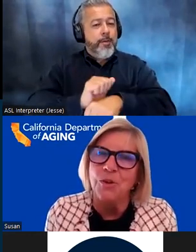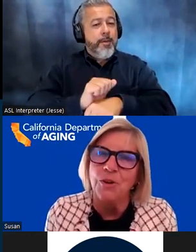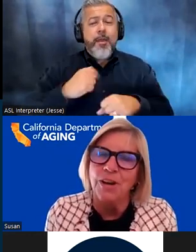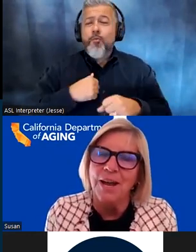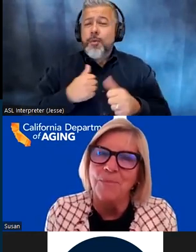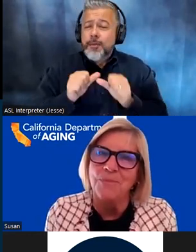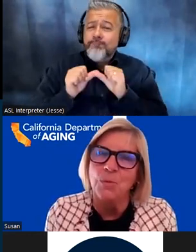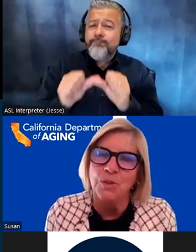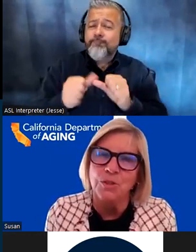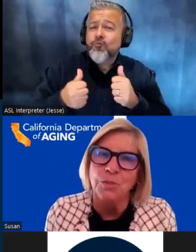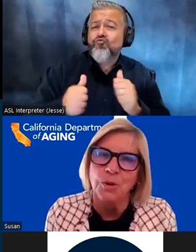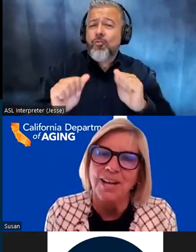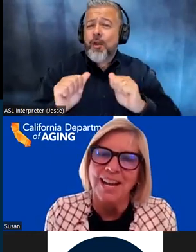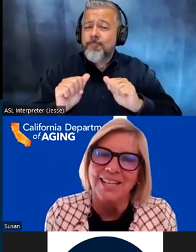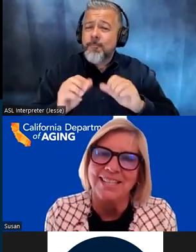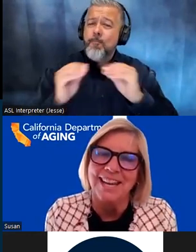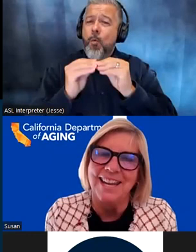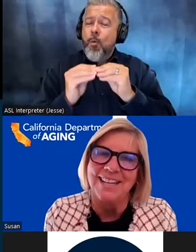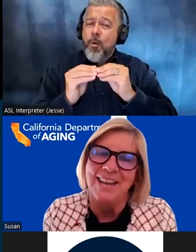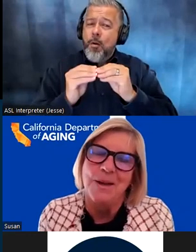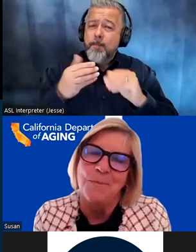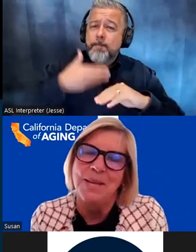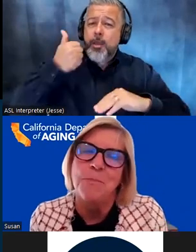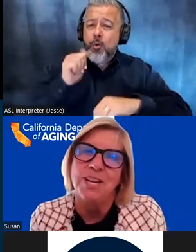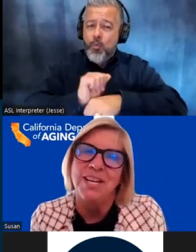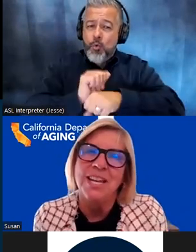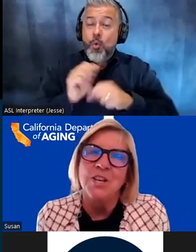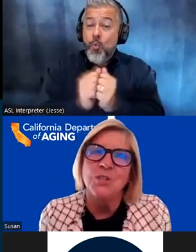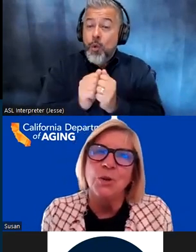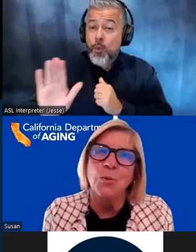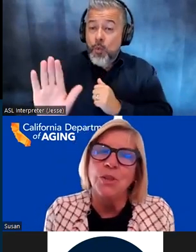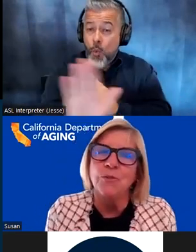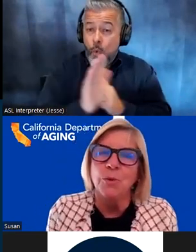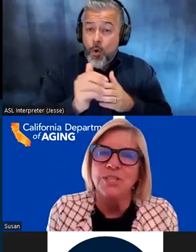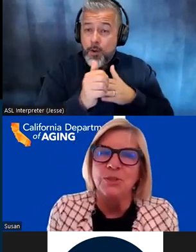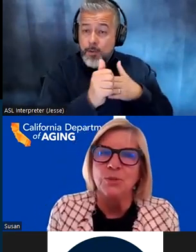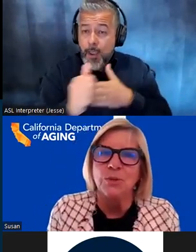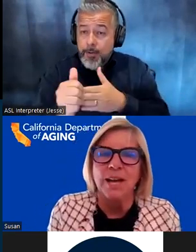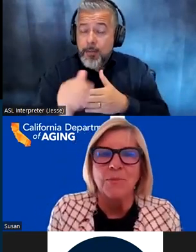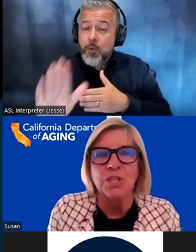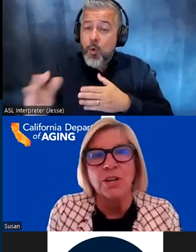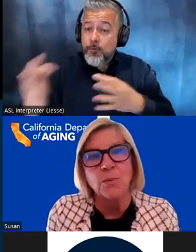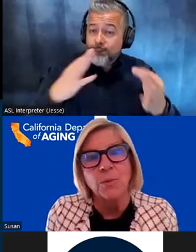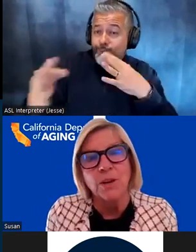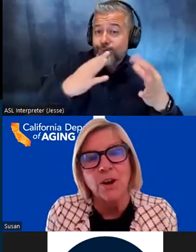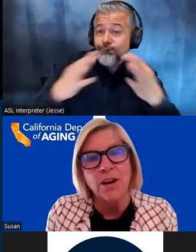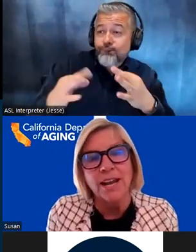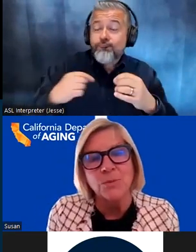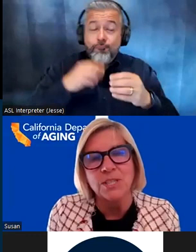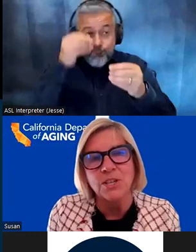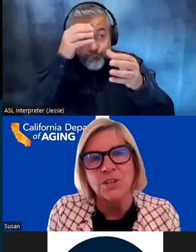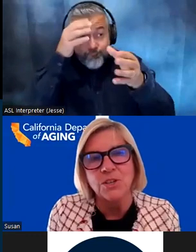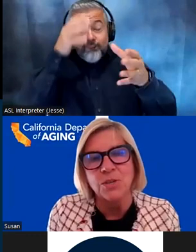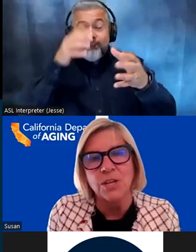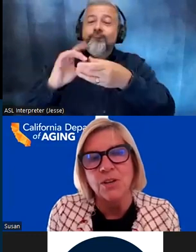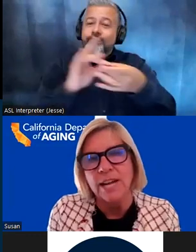with your support, guidance, and input. So we look forward to sharing where we are as